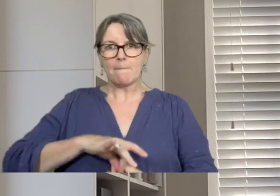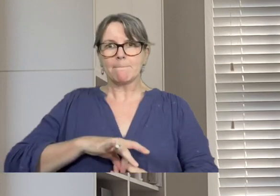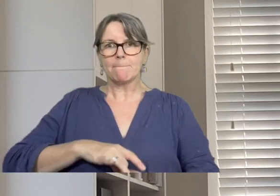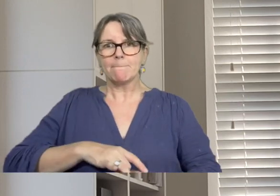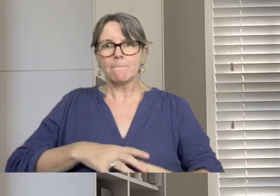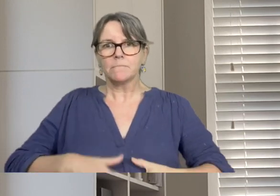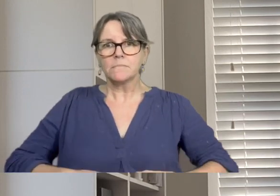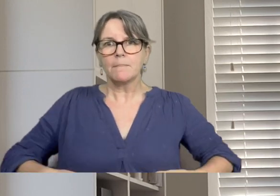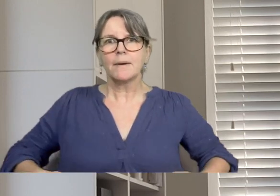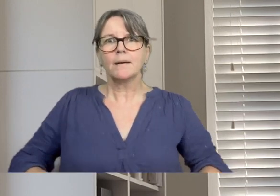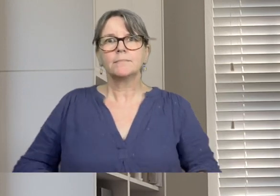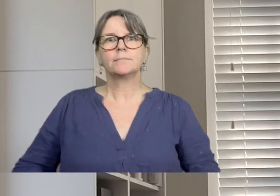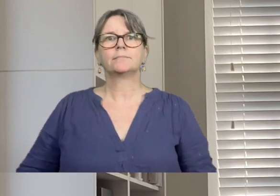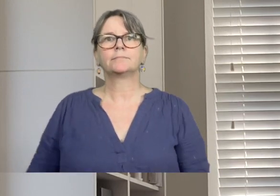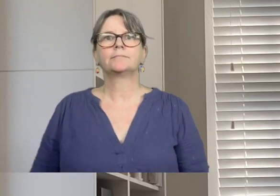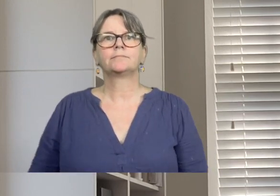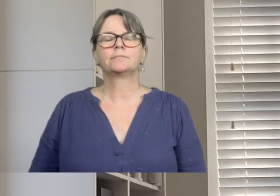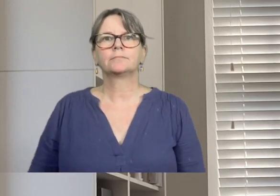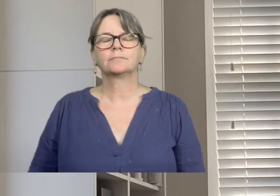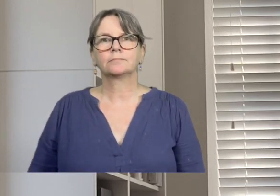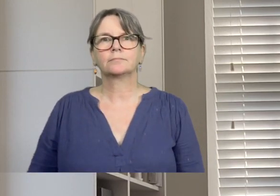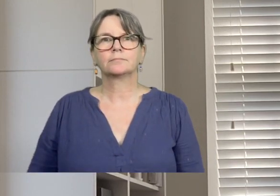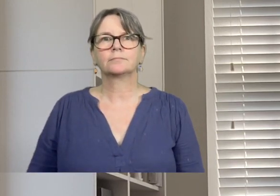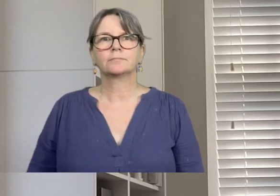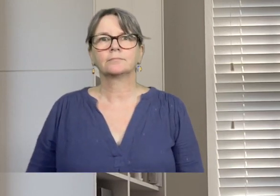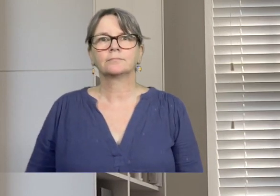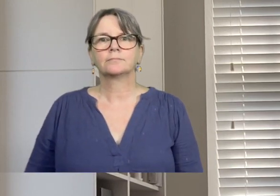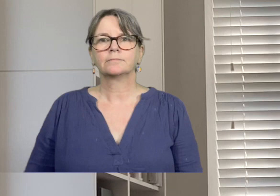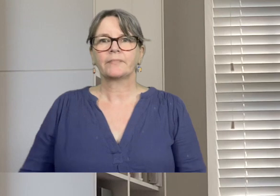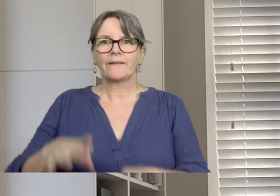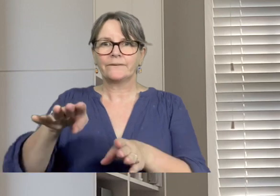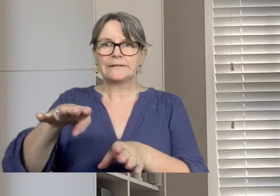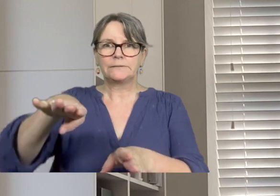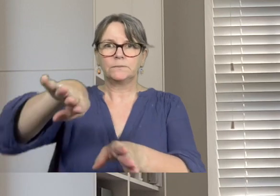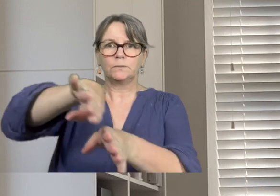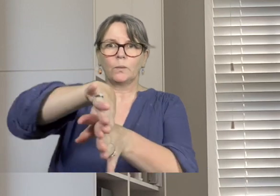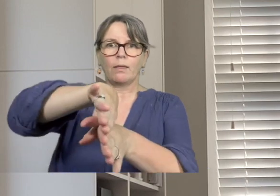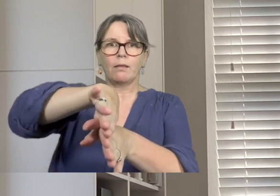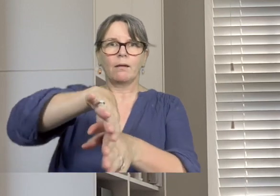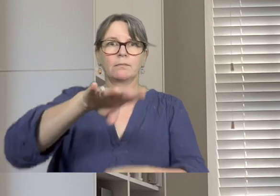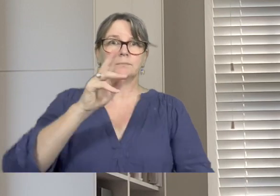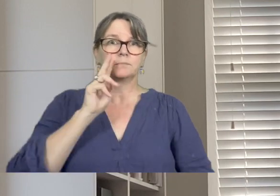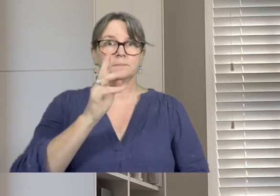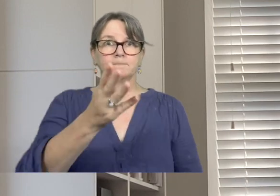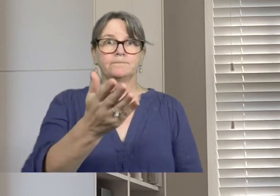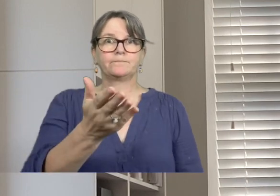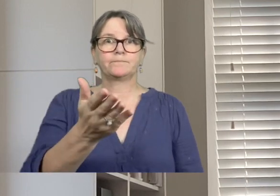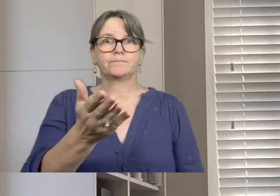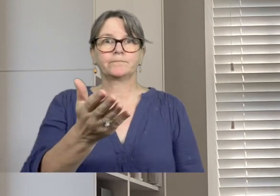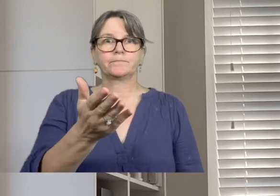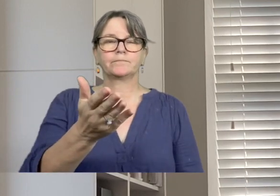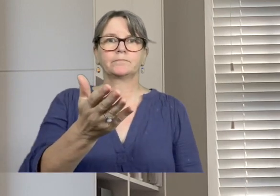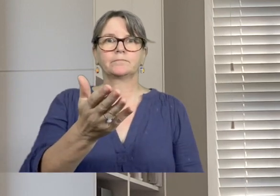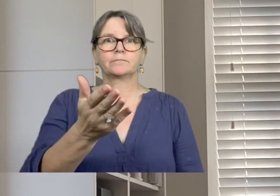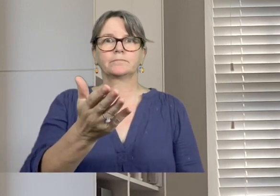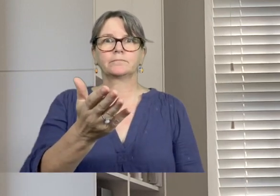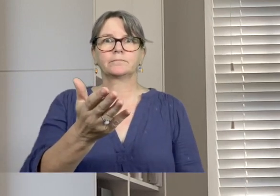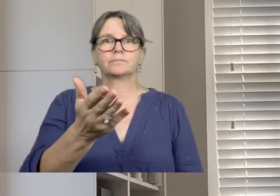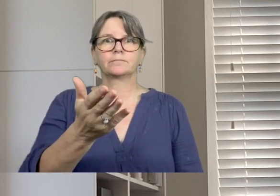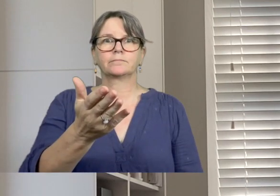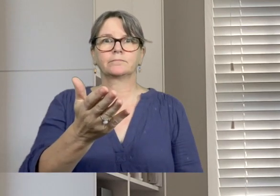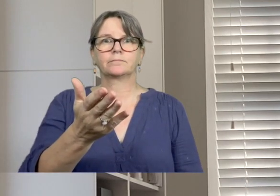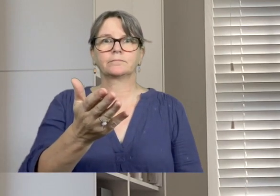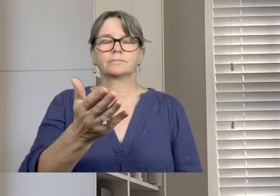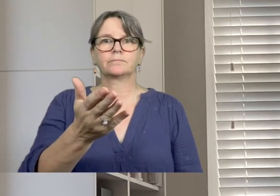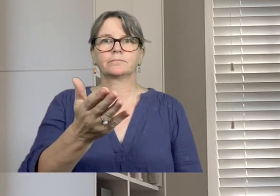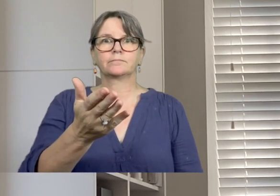have through our abdominal. So think about that sense of closing through the front of the body. We're going to stabilise. We've got 4 with the hand on the mat. We're going